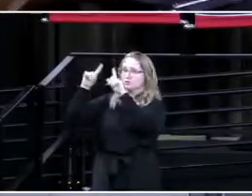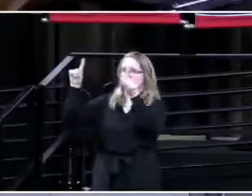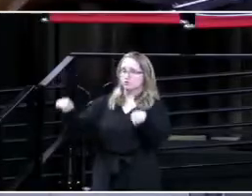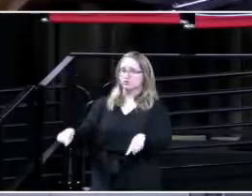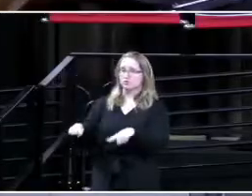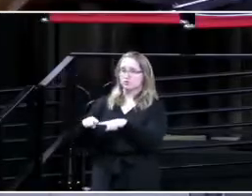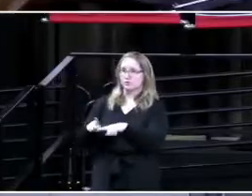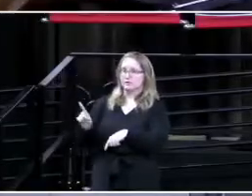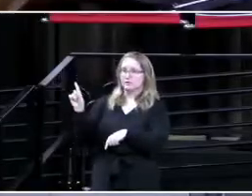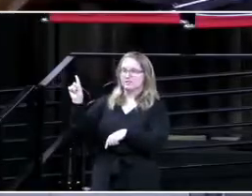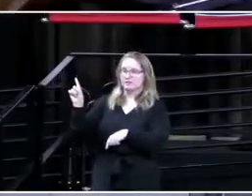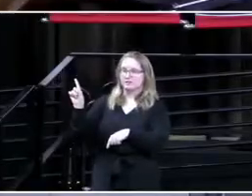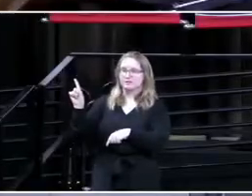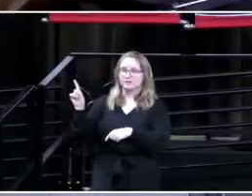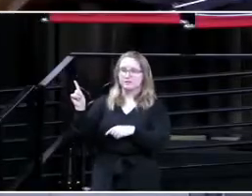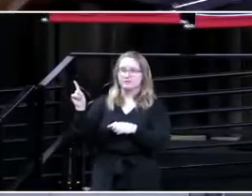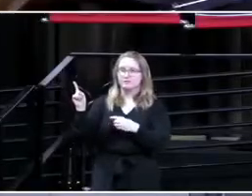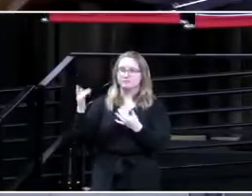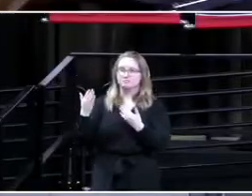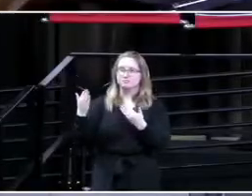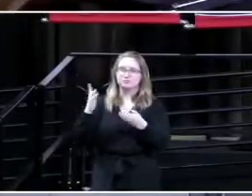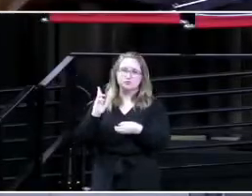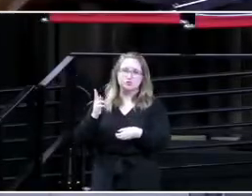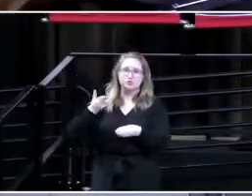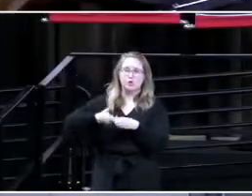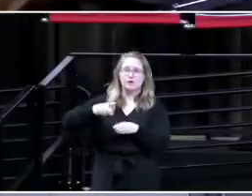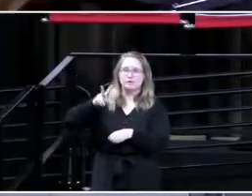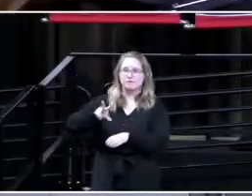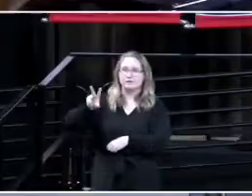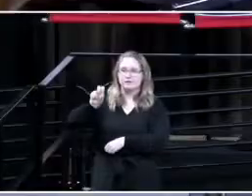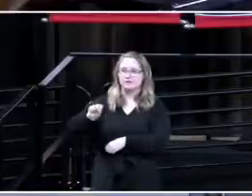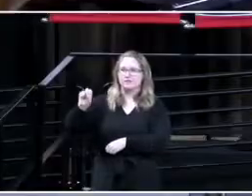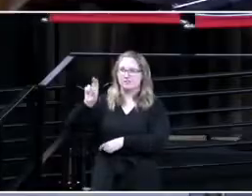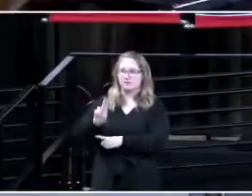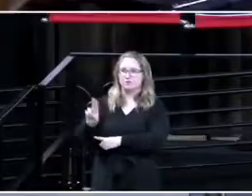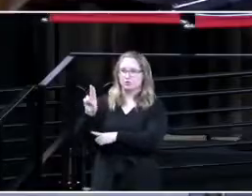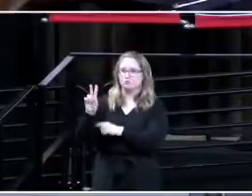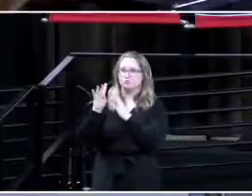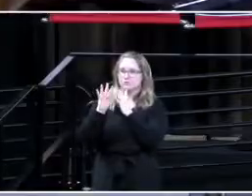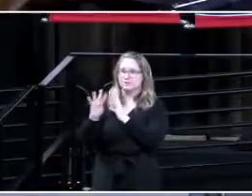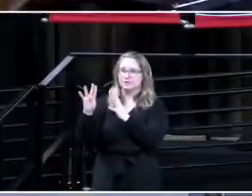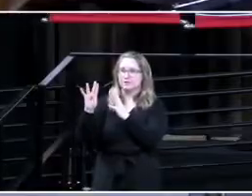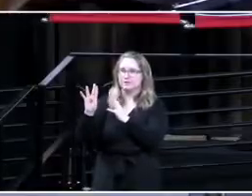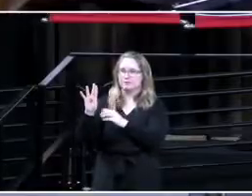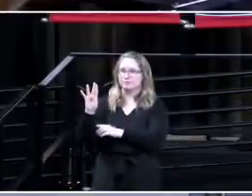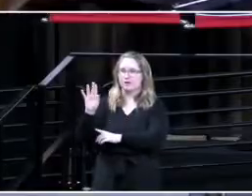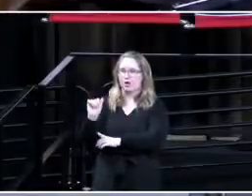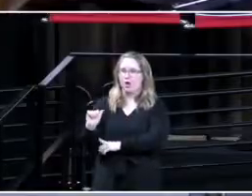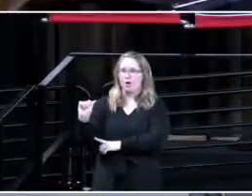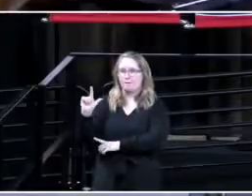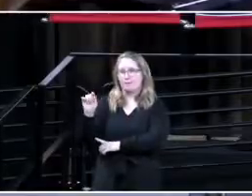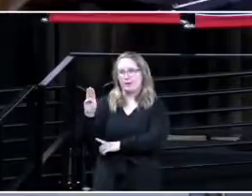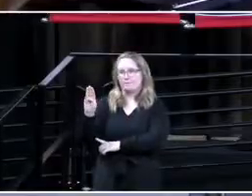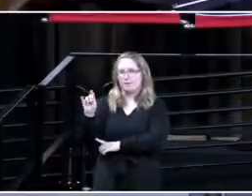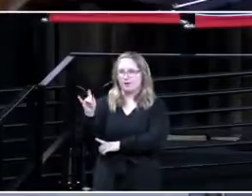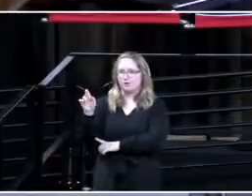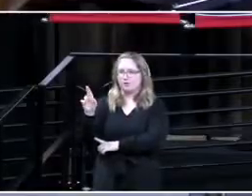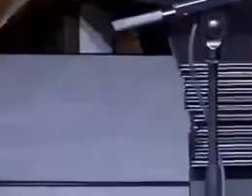the top of your lungs, join our VSU chamber singers in the singing of your alma